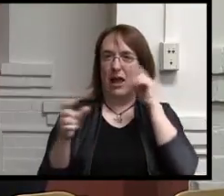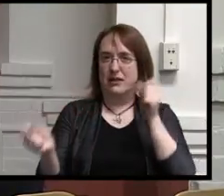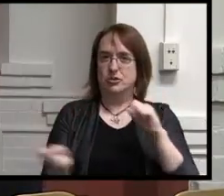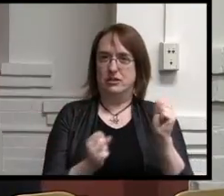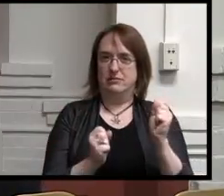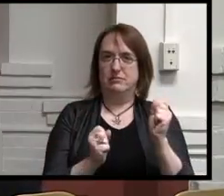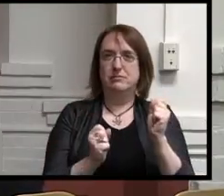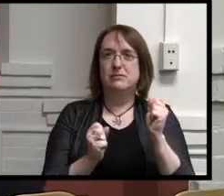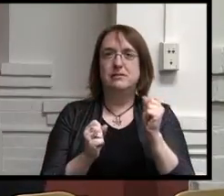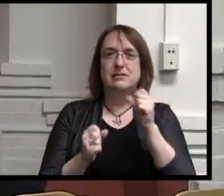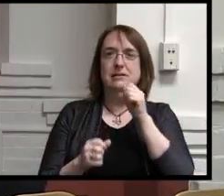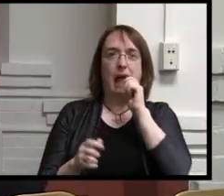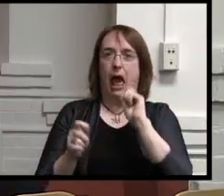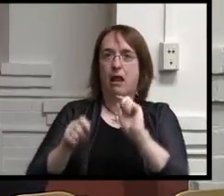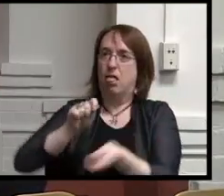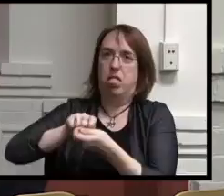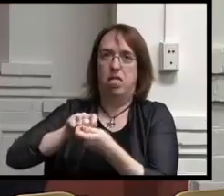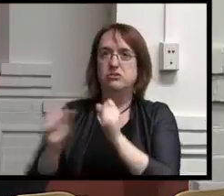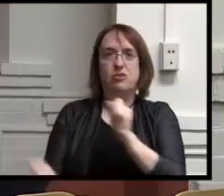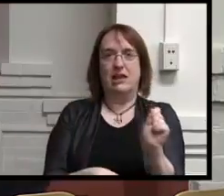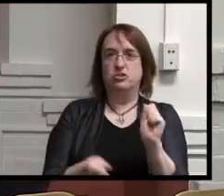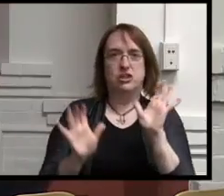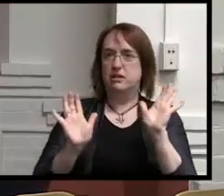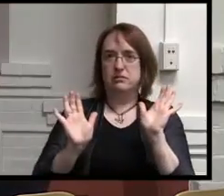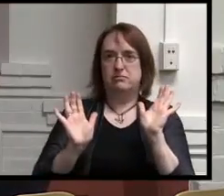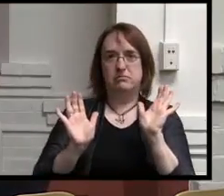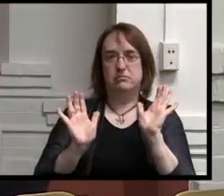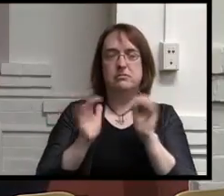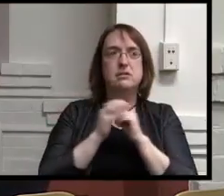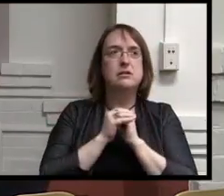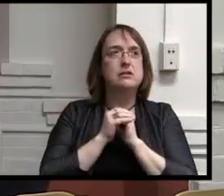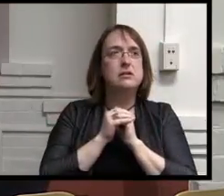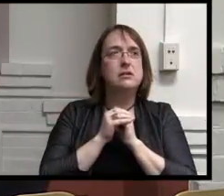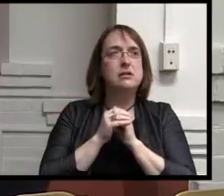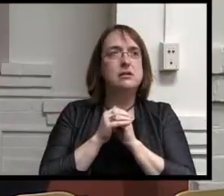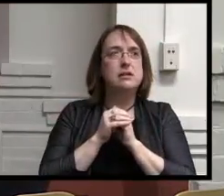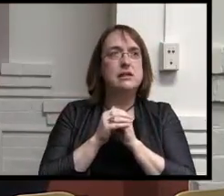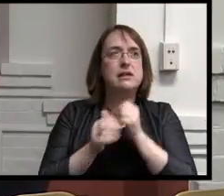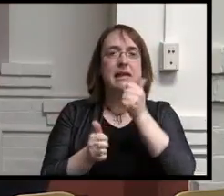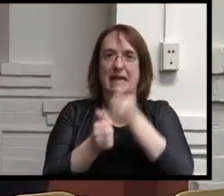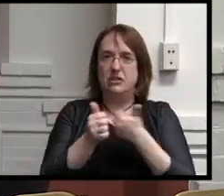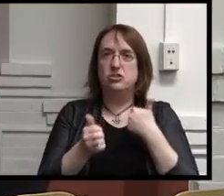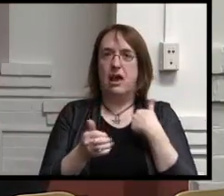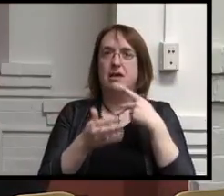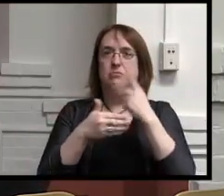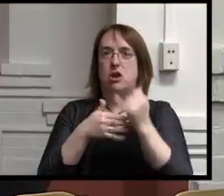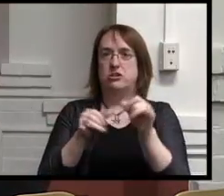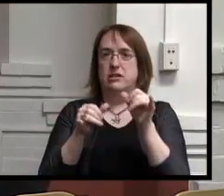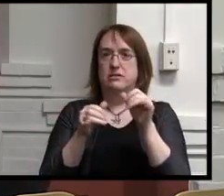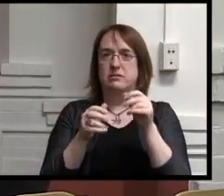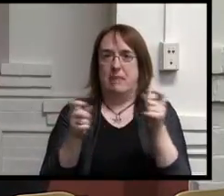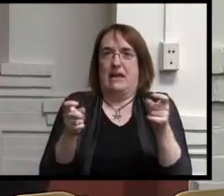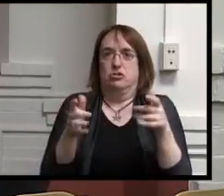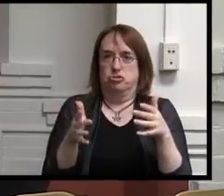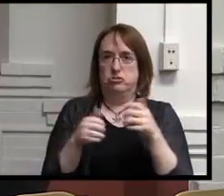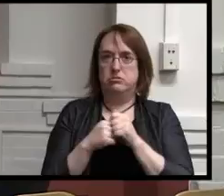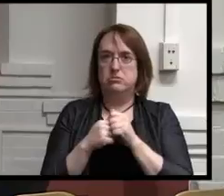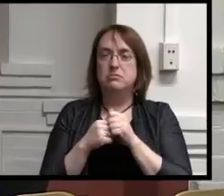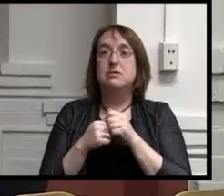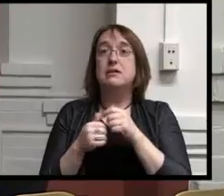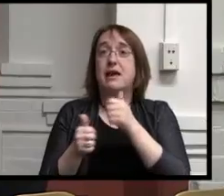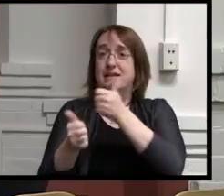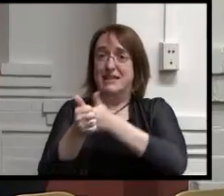The 3 locations each have a line item for furniture, and West B has a $12,000 budget